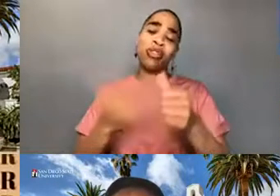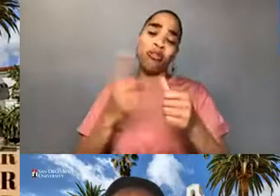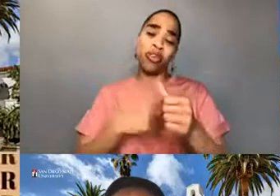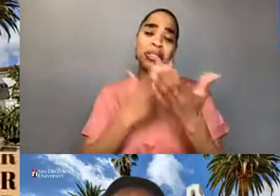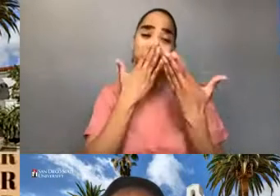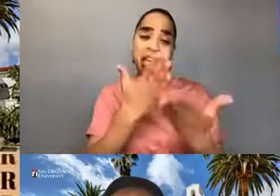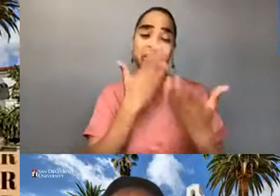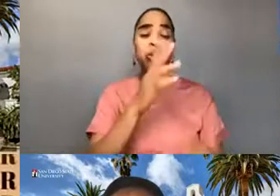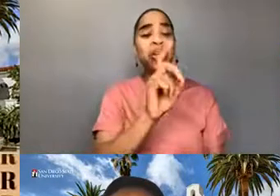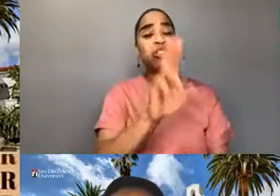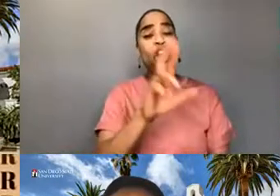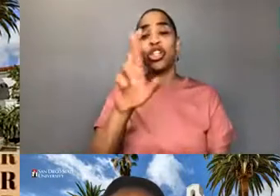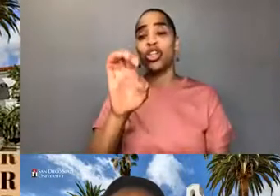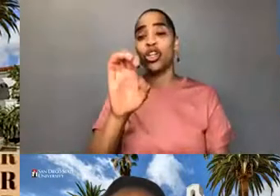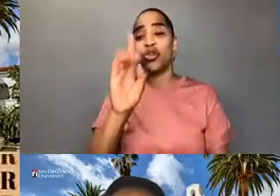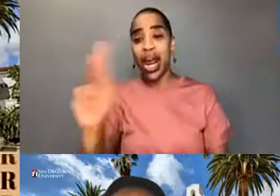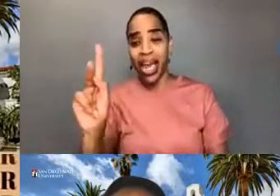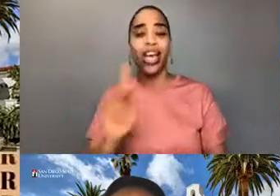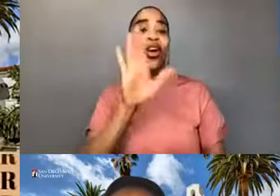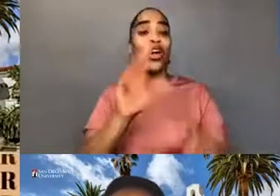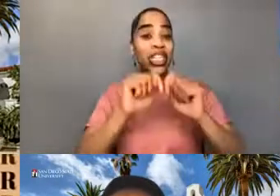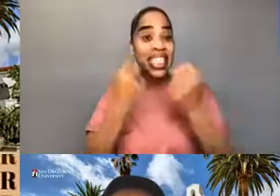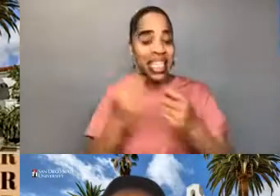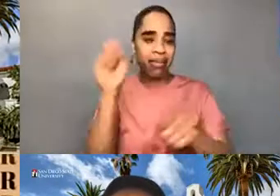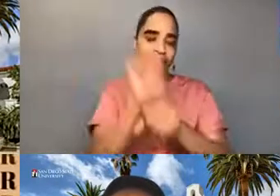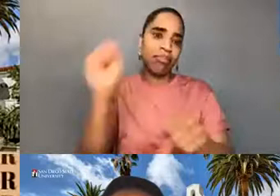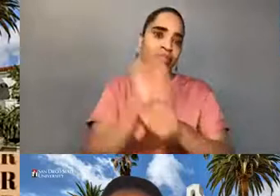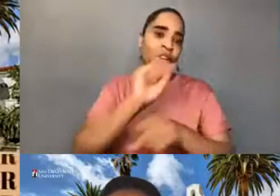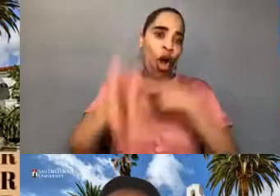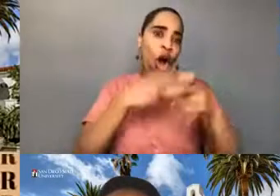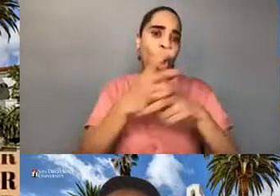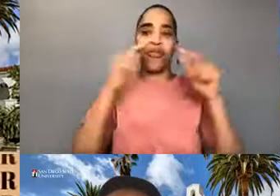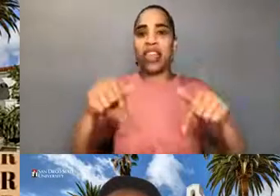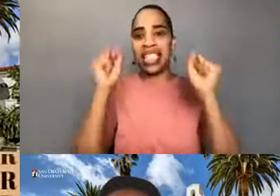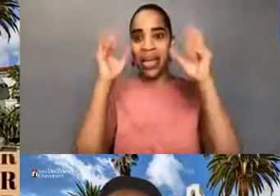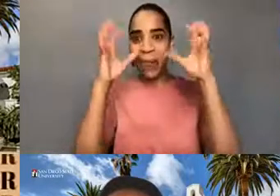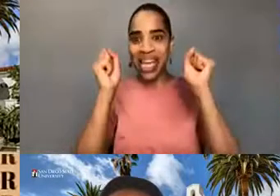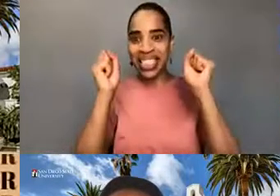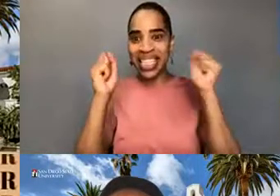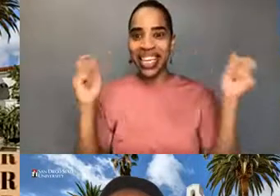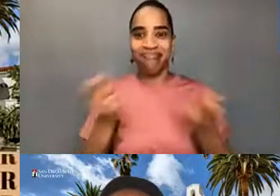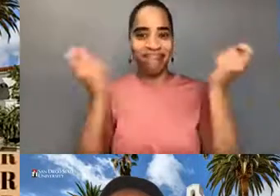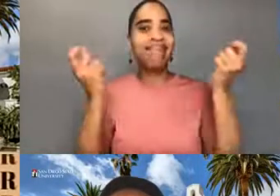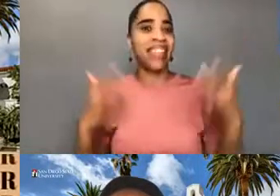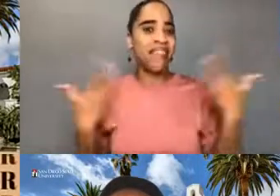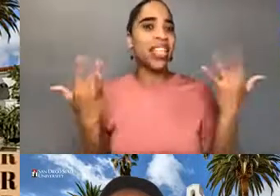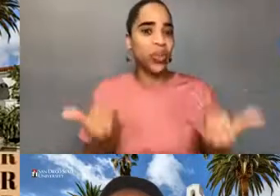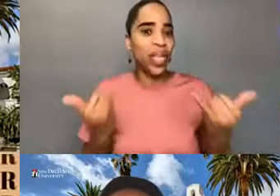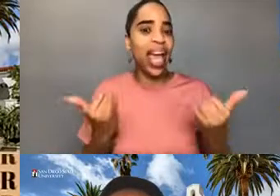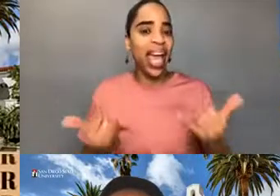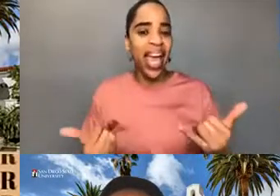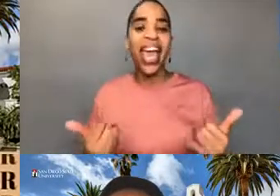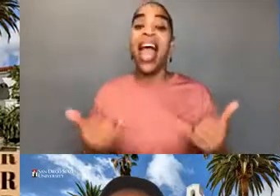Dr. Reddick and her team that have put on this amazing event that's today, and for being able to secure